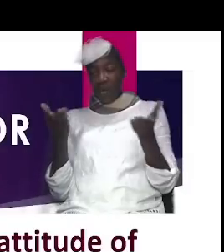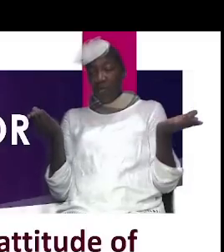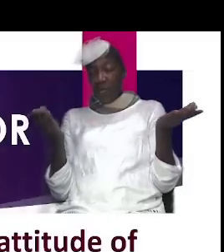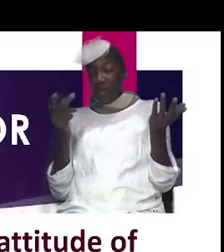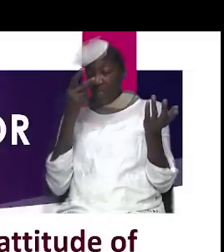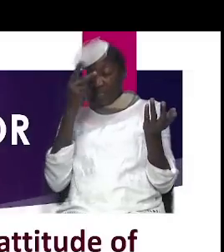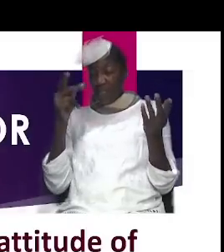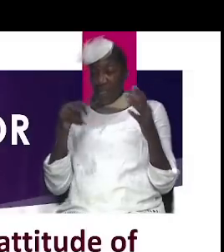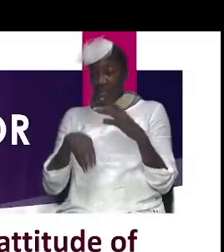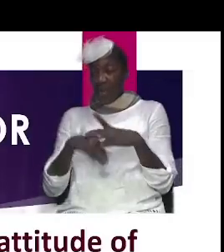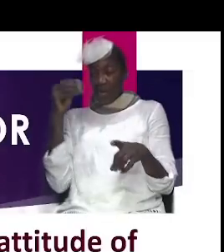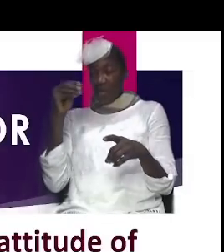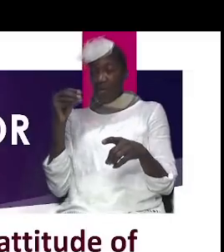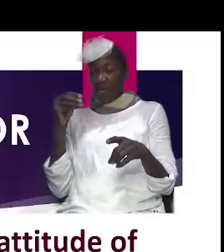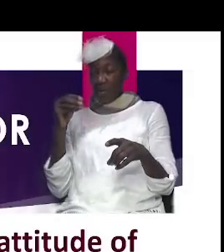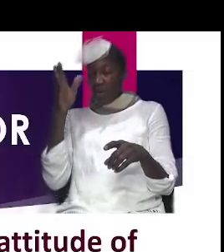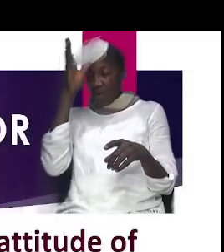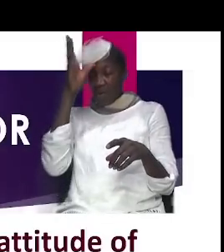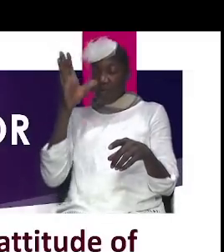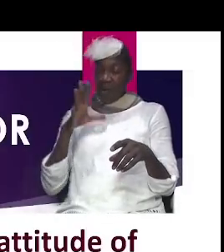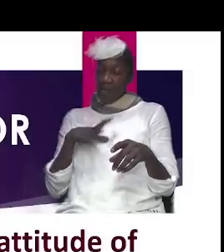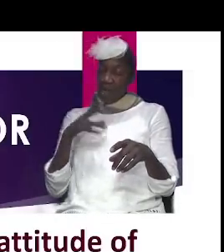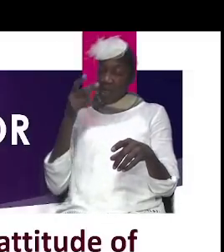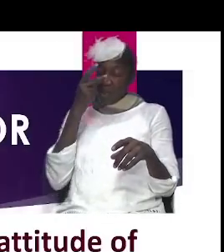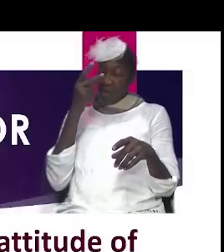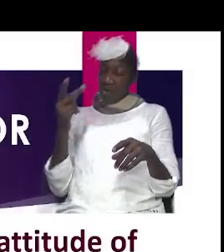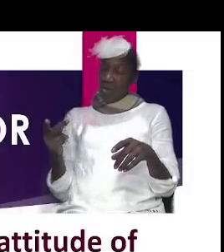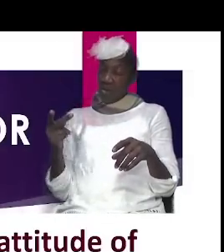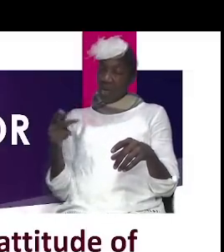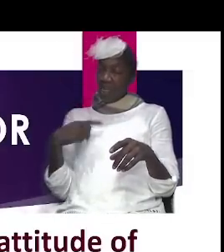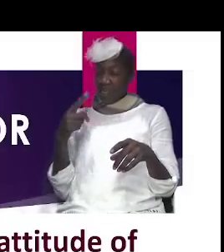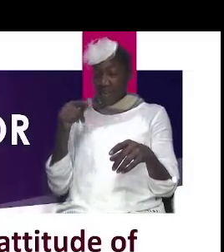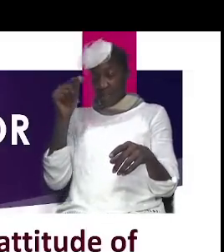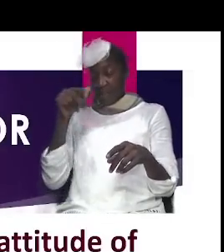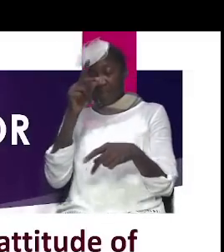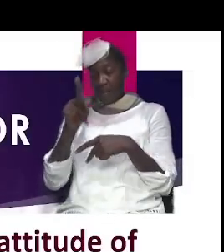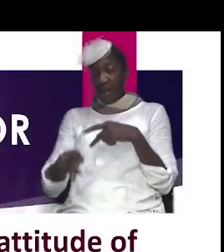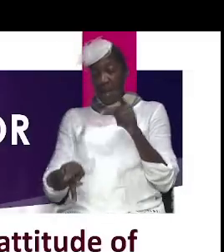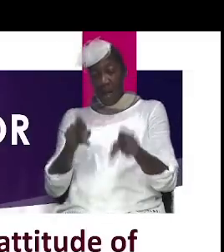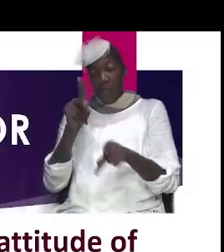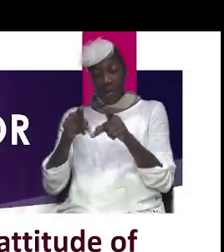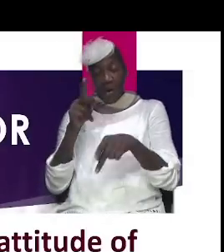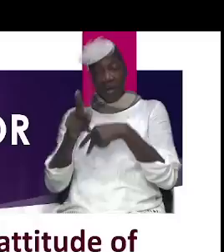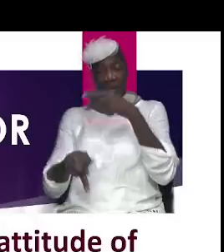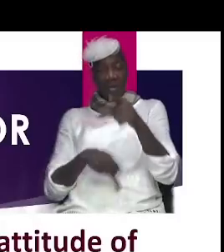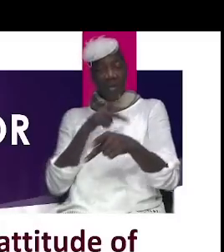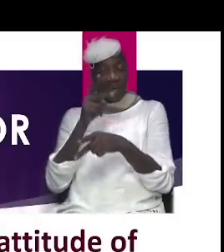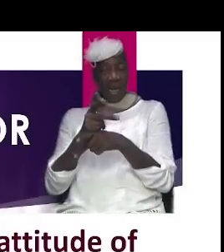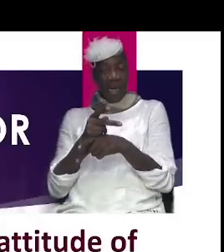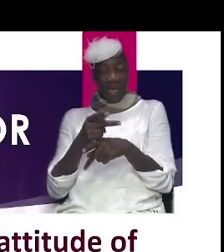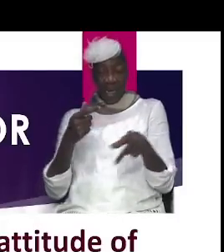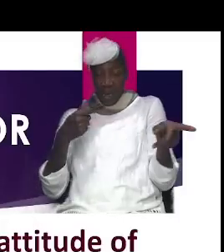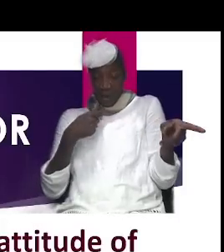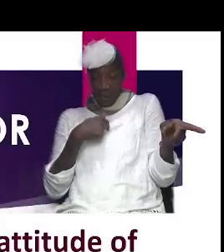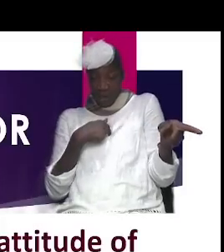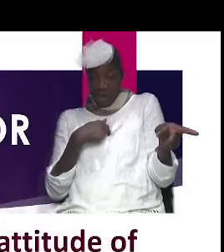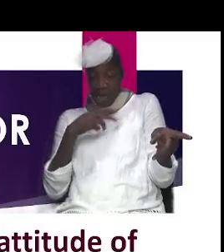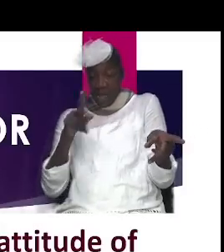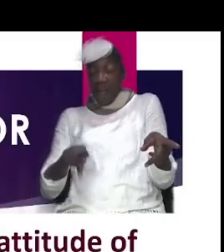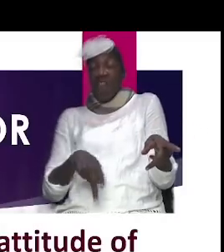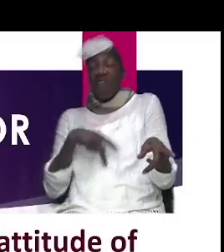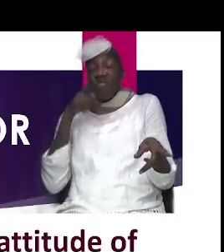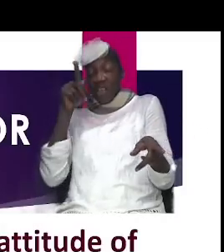is for men like me to look at and say, boy, this person is so kind. And I might feel that you're kind and you are